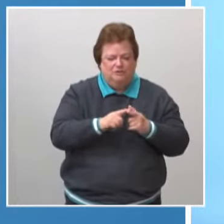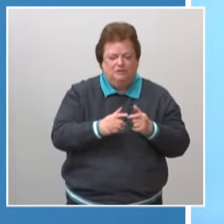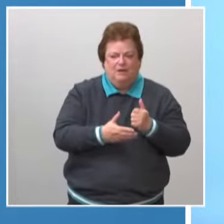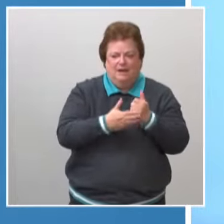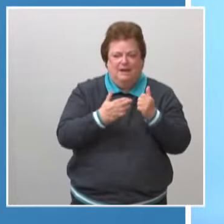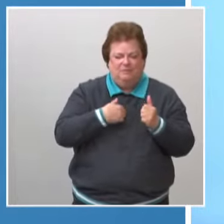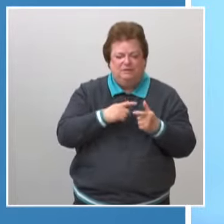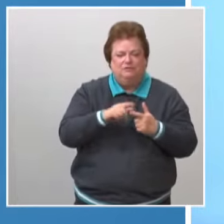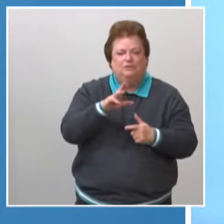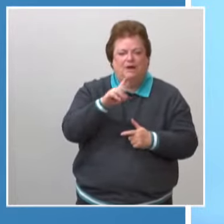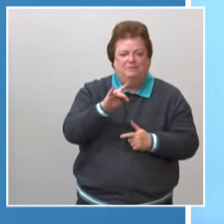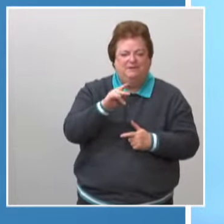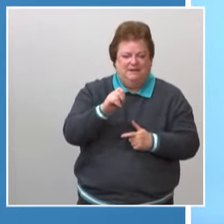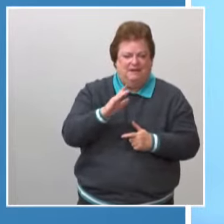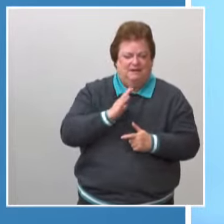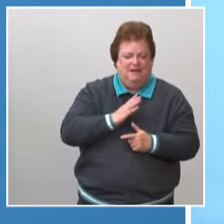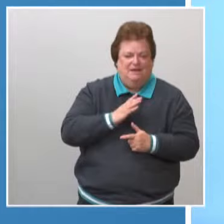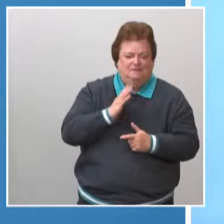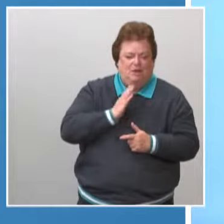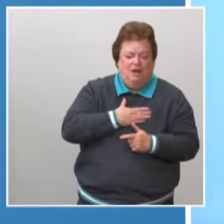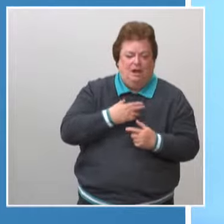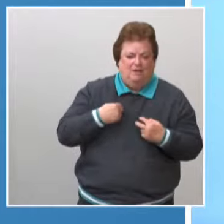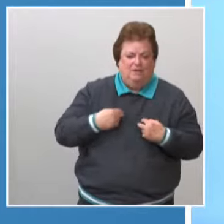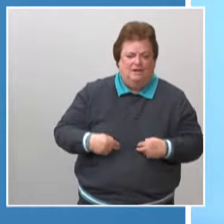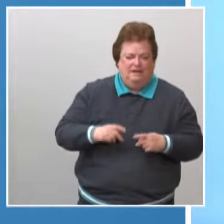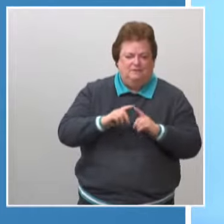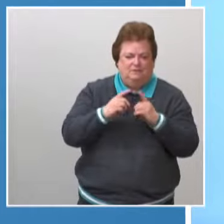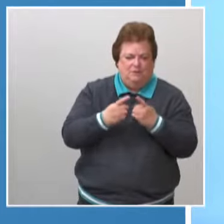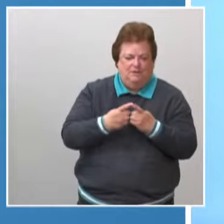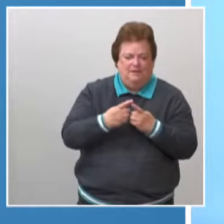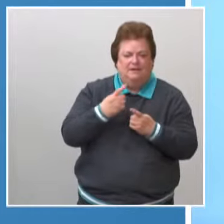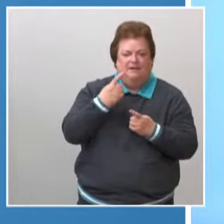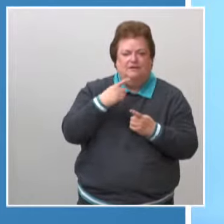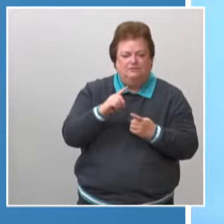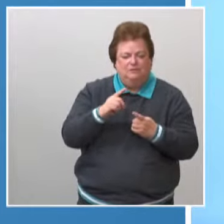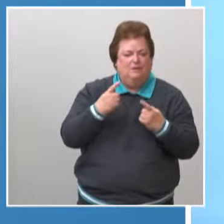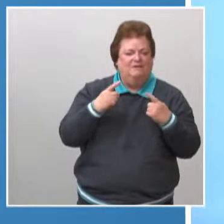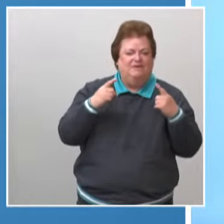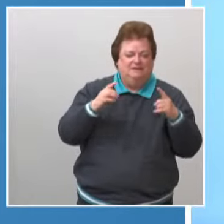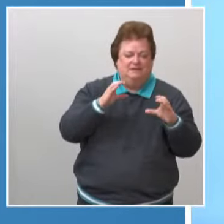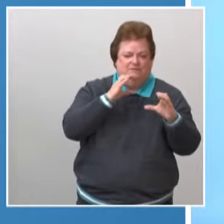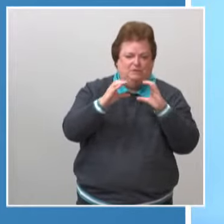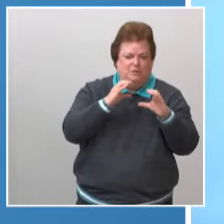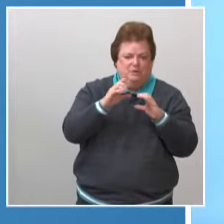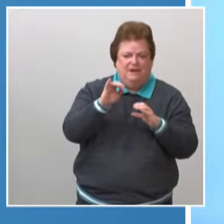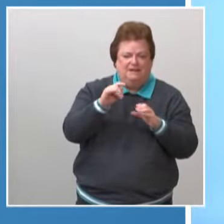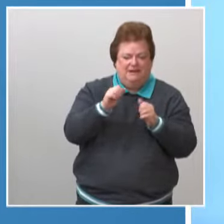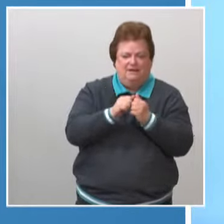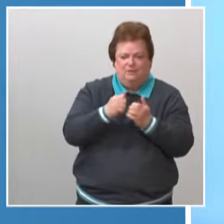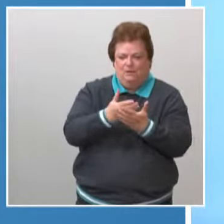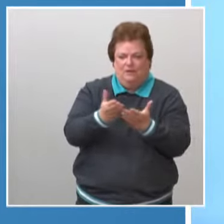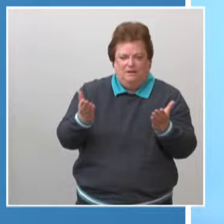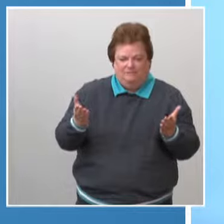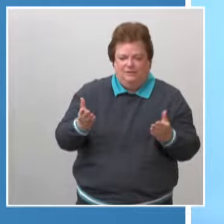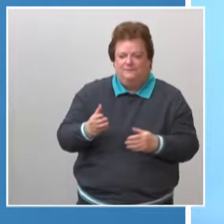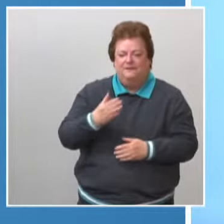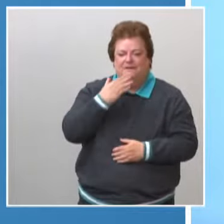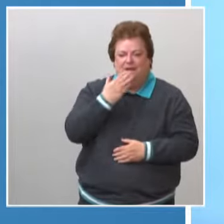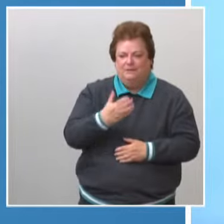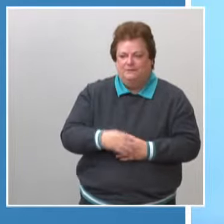this updated application for the health department to more effectively communicate COVID-19 data with all of you. Thank